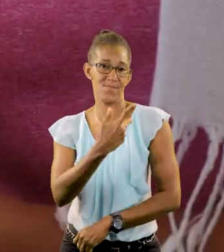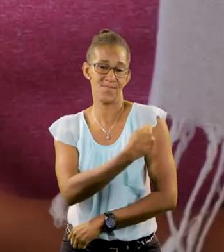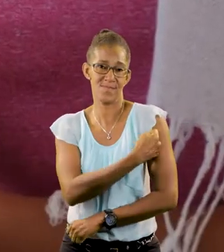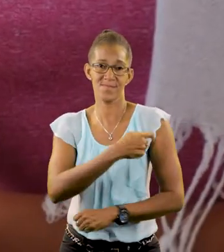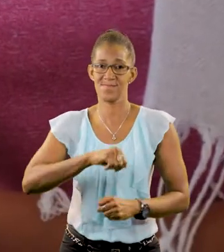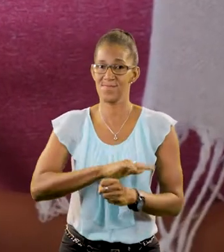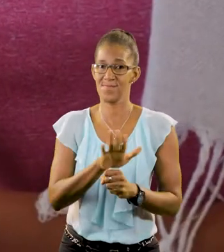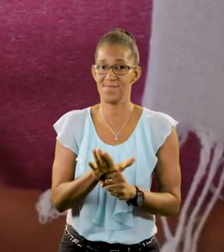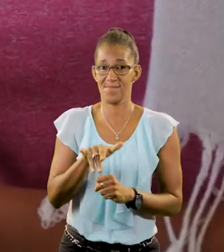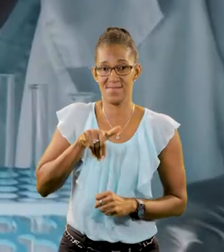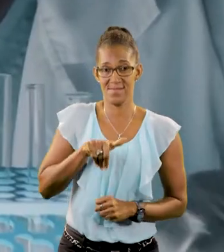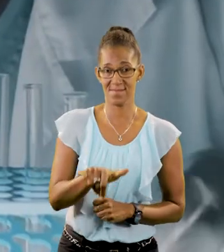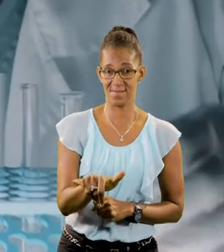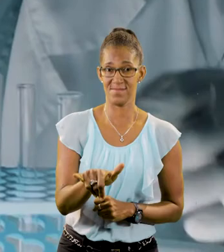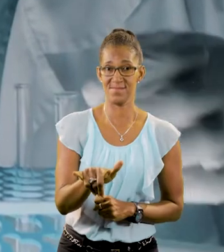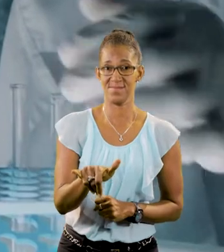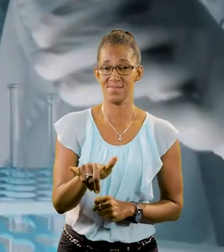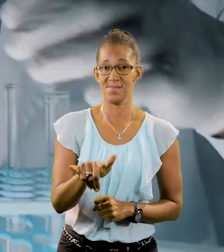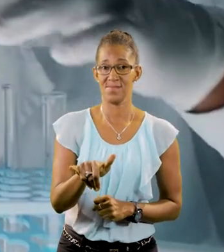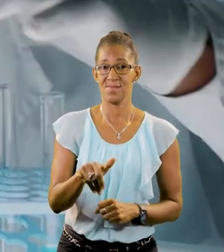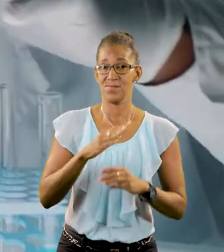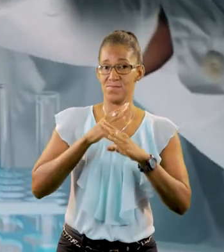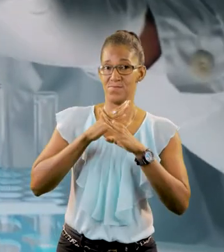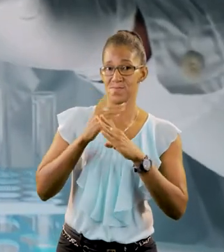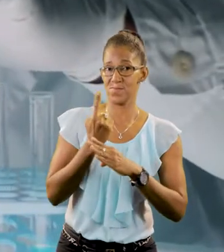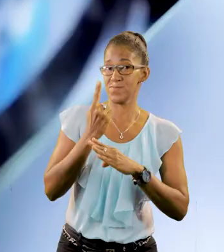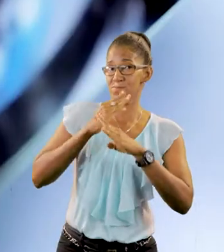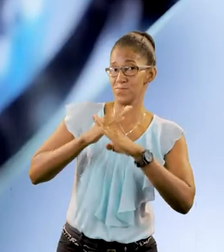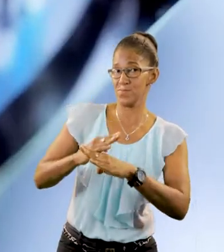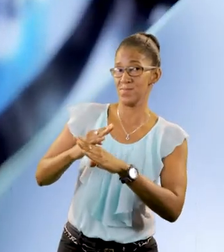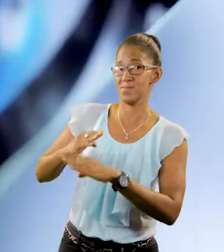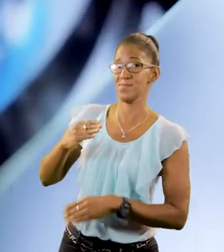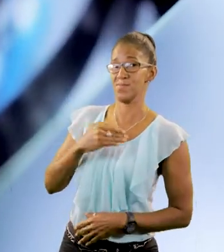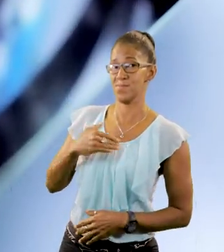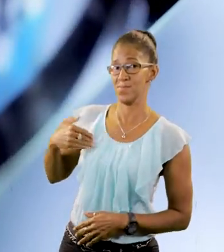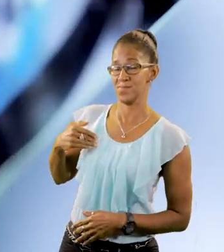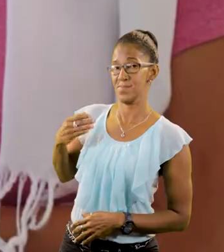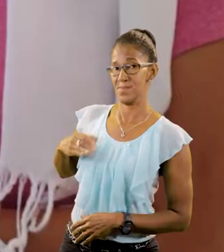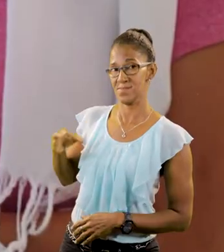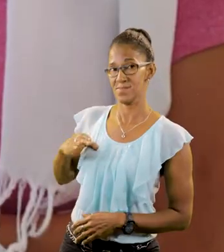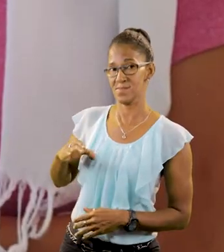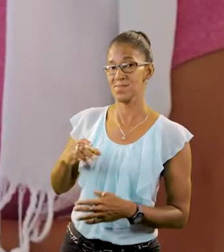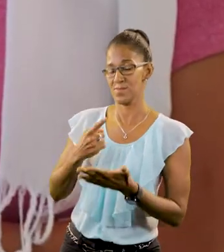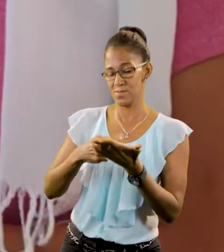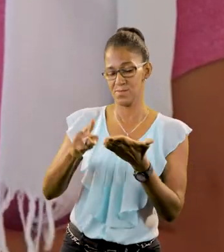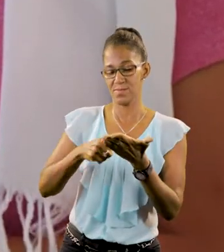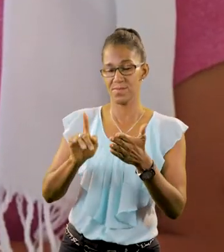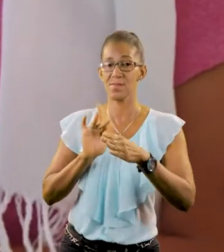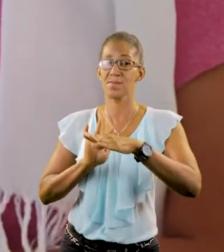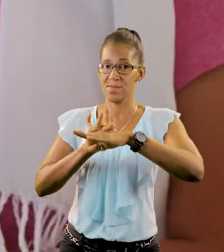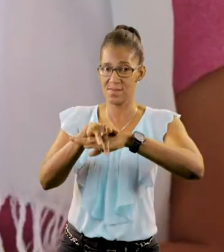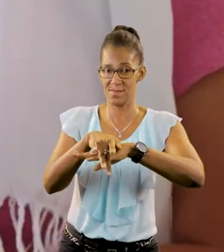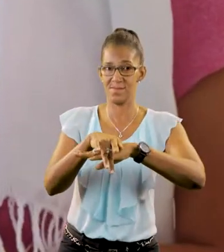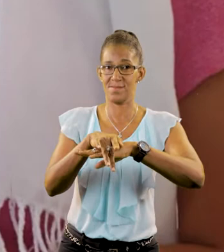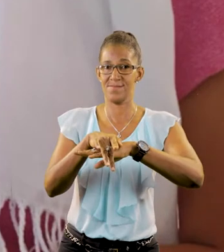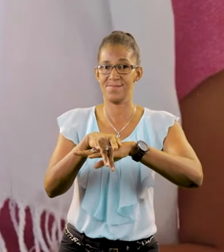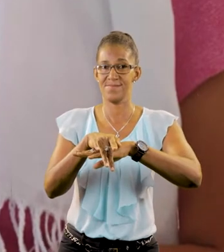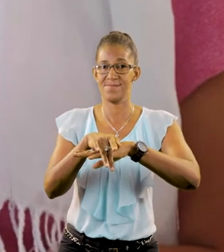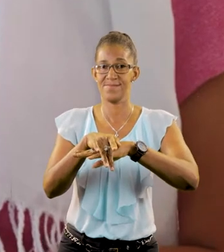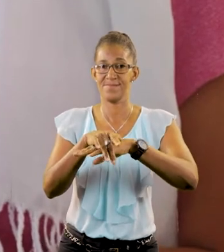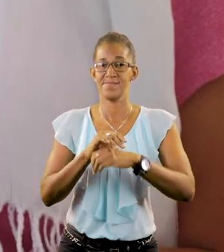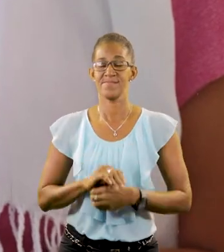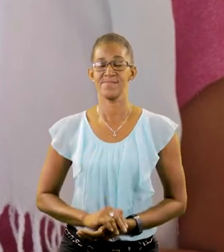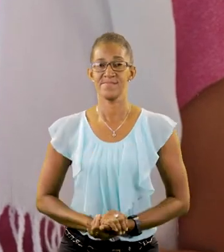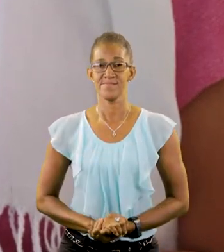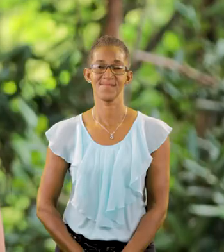for any pandemic? While a vaccine may immunize against COVID-19, the only defense against breast cancer is